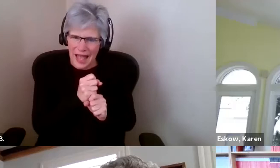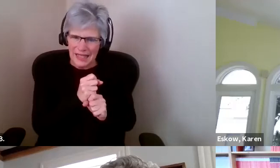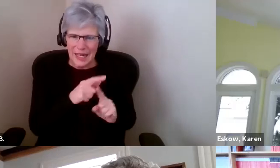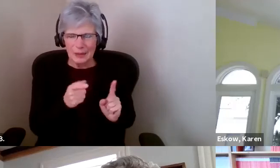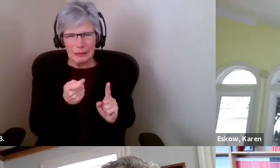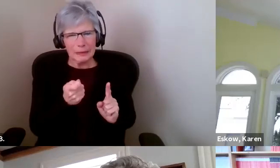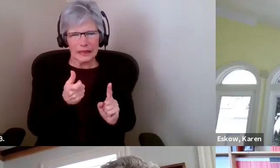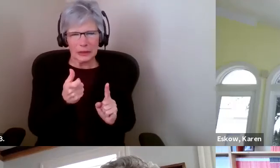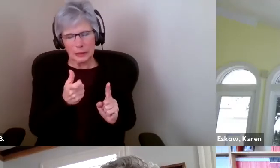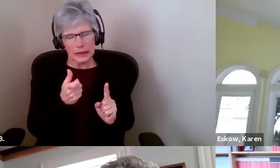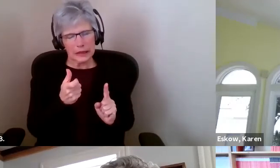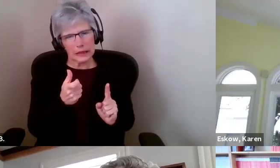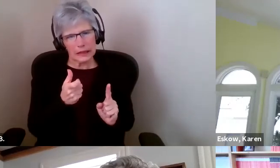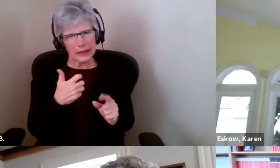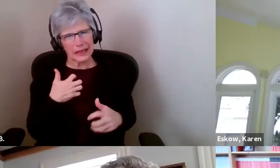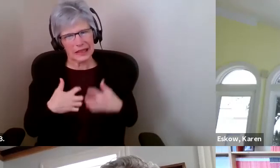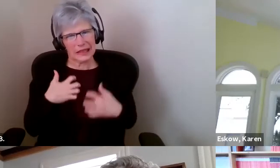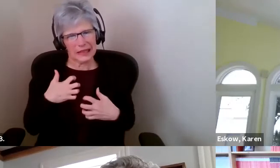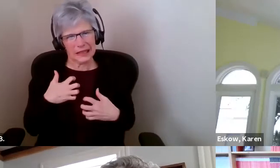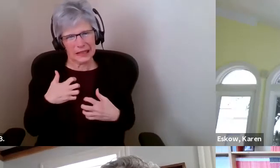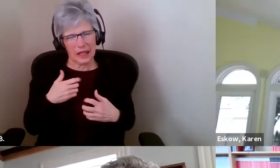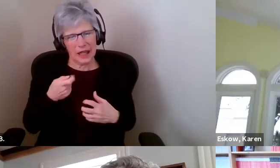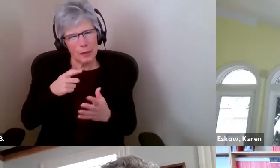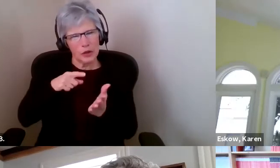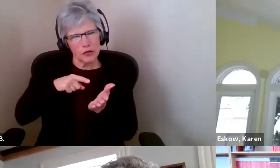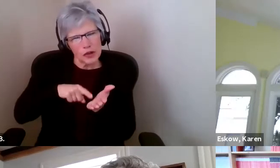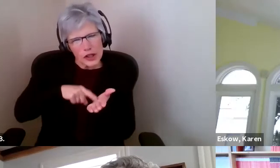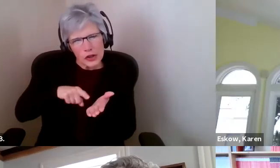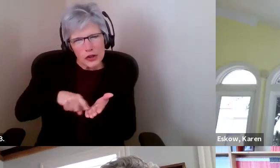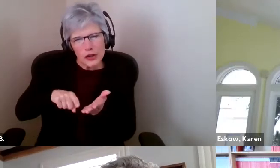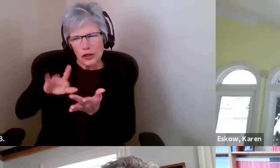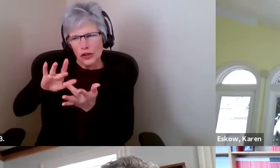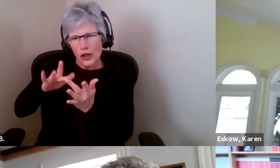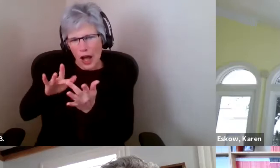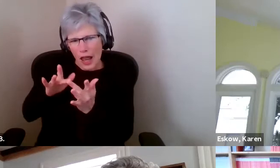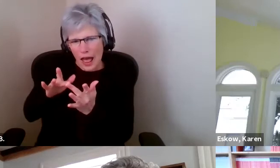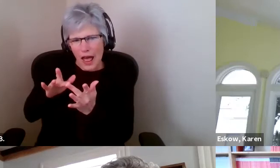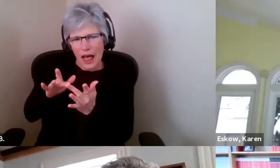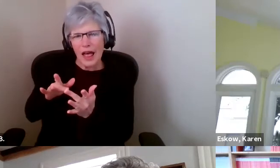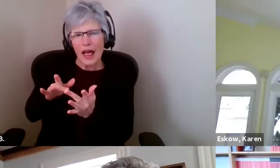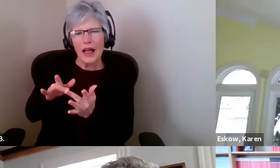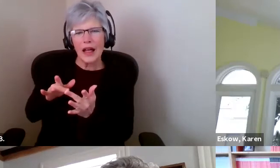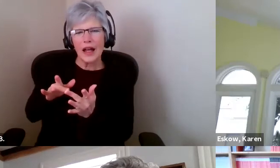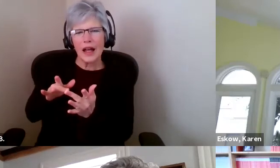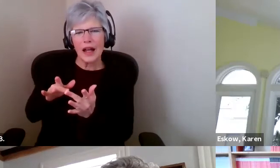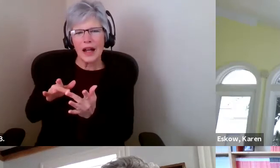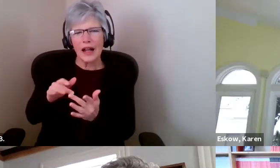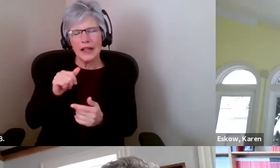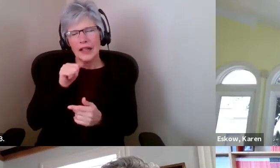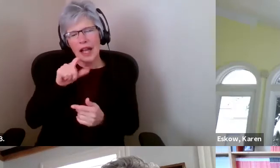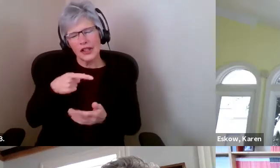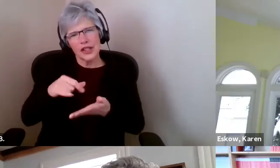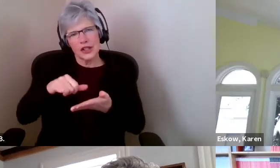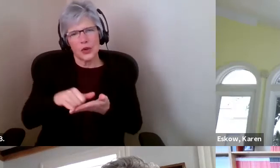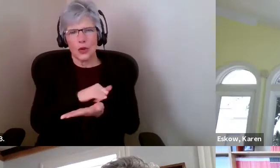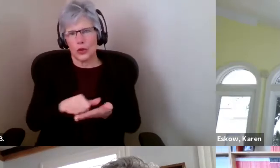saw some reviews of it, different kinds of, you know, outlets, not just the New York Times, which might be too stodgy for some people, but,